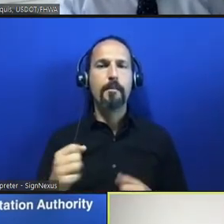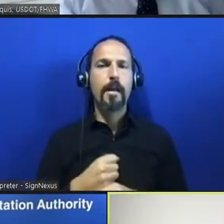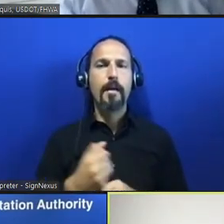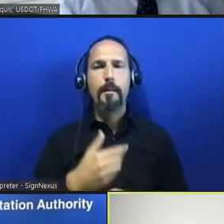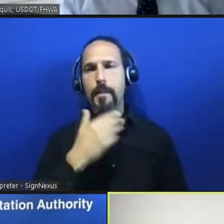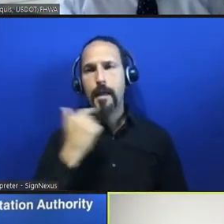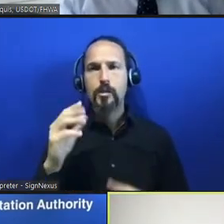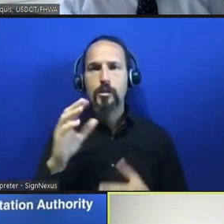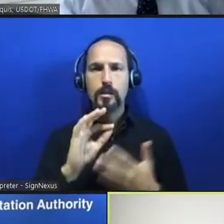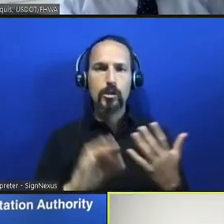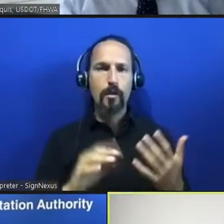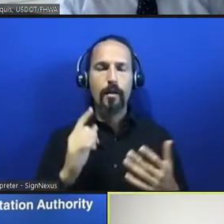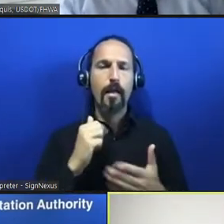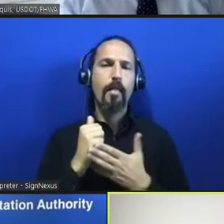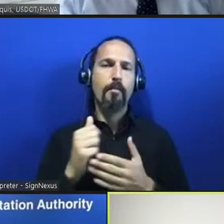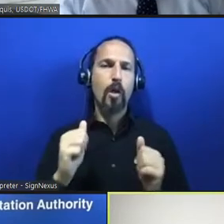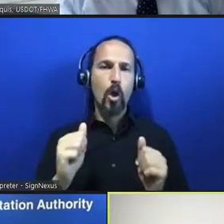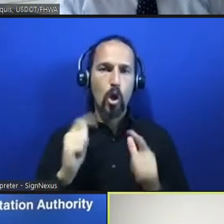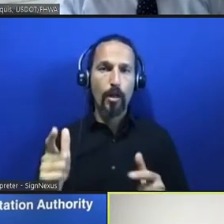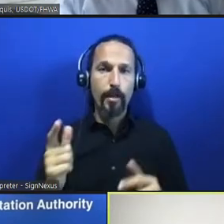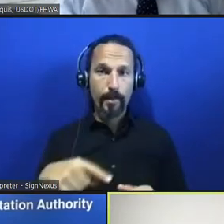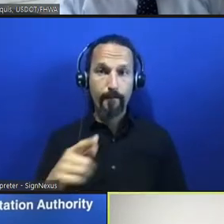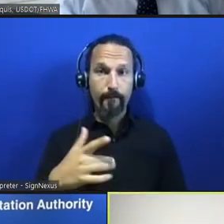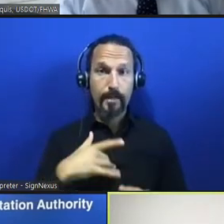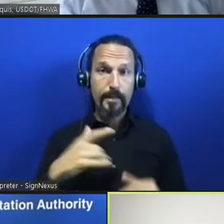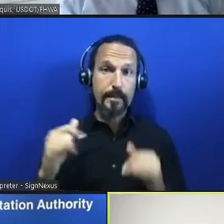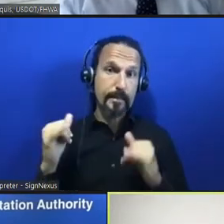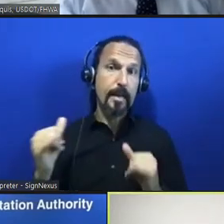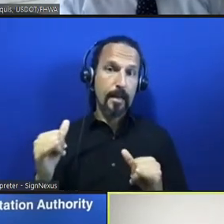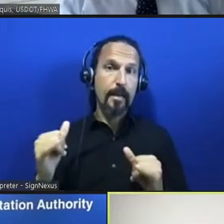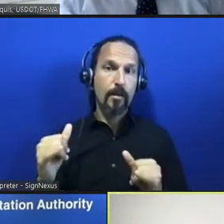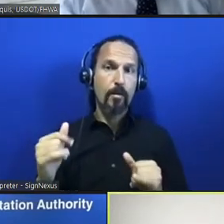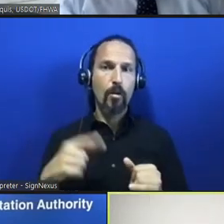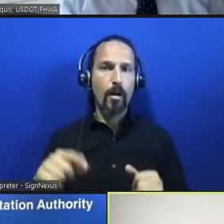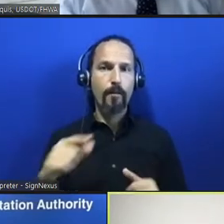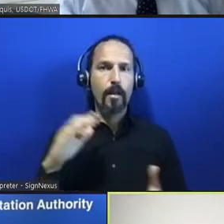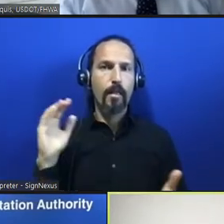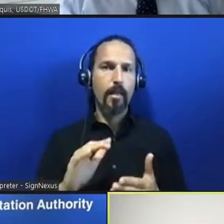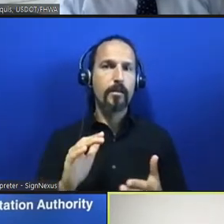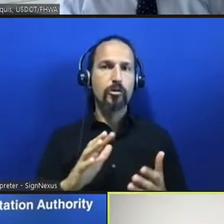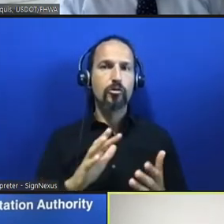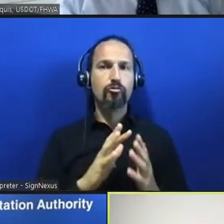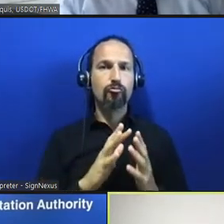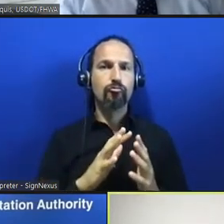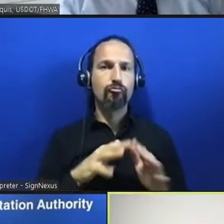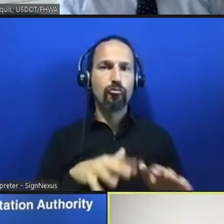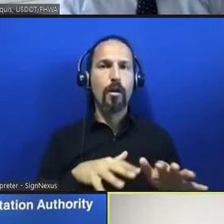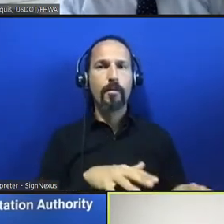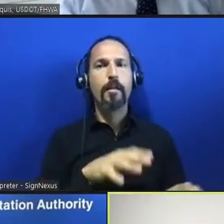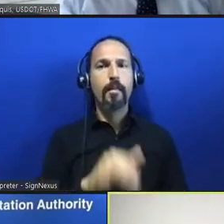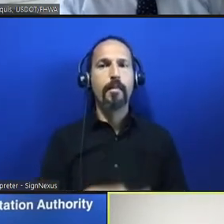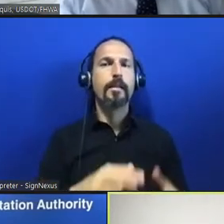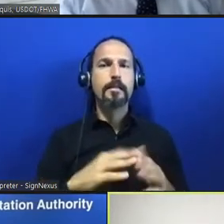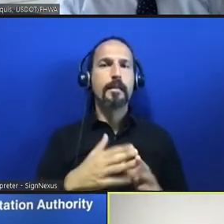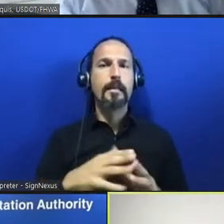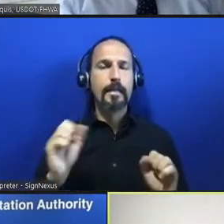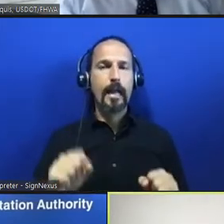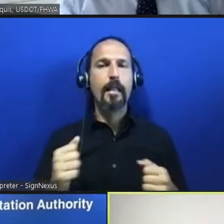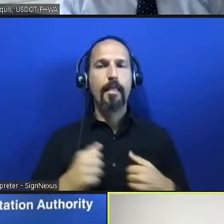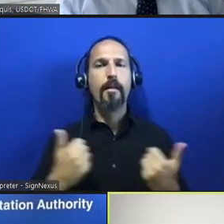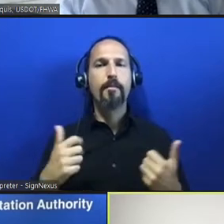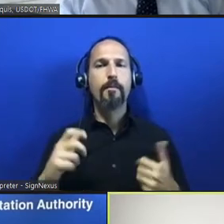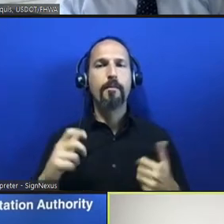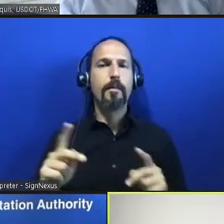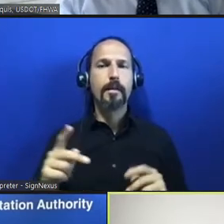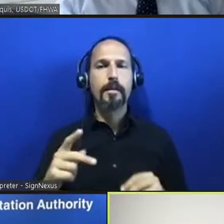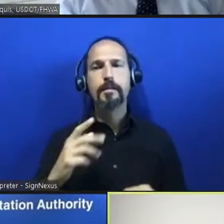which helps everyone and if everyone thinks the same way I do then we'll have less traffic and the city will be more livable now people are